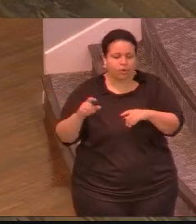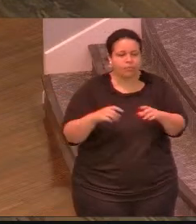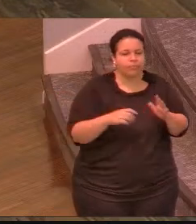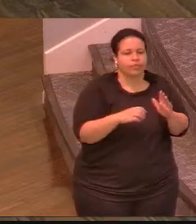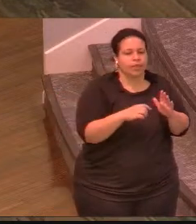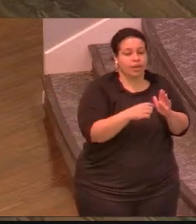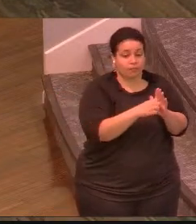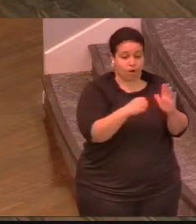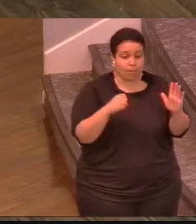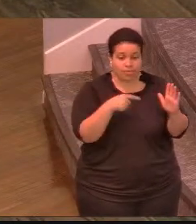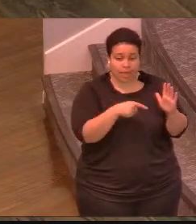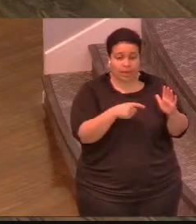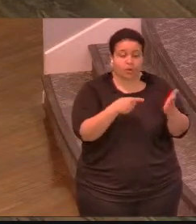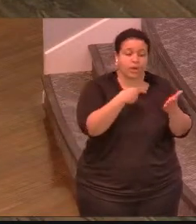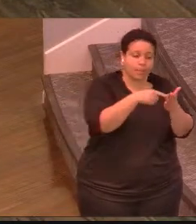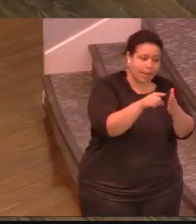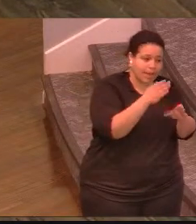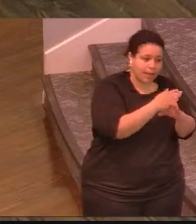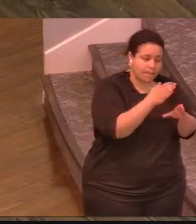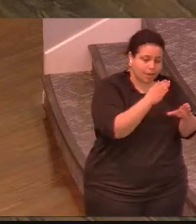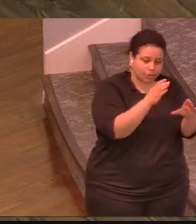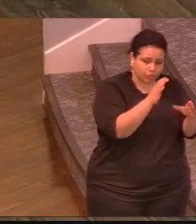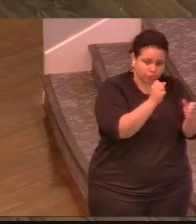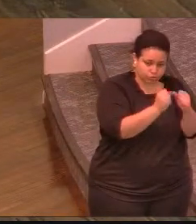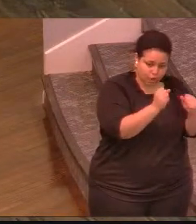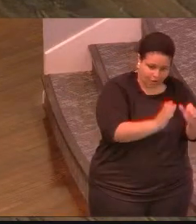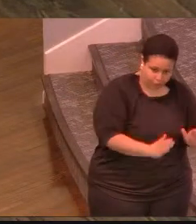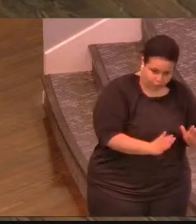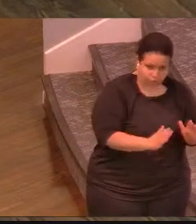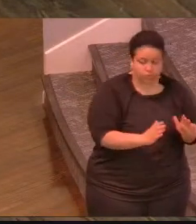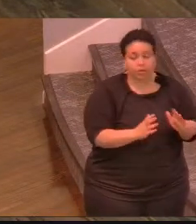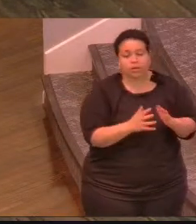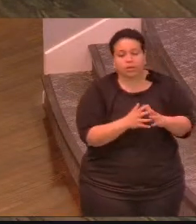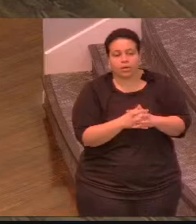going to pay all those bus drivers and the